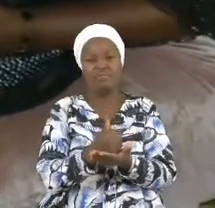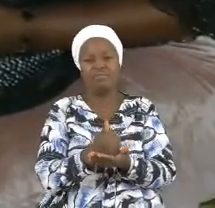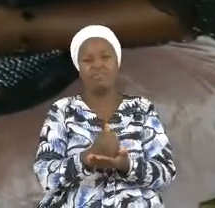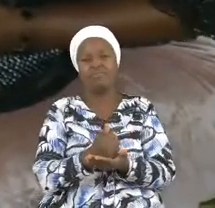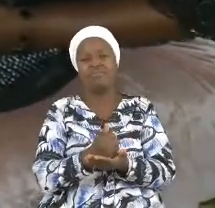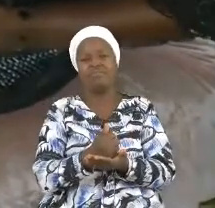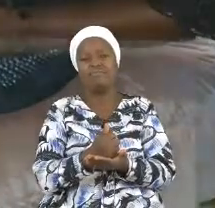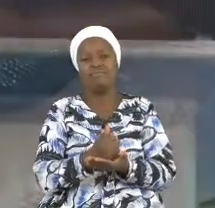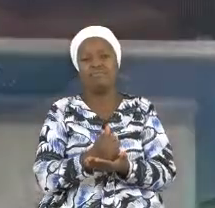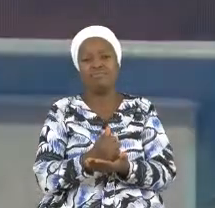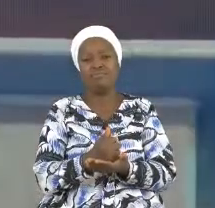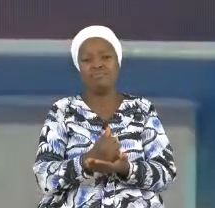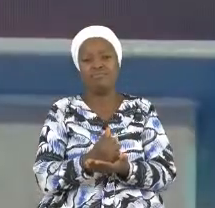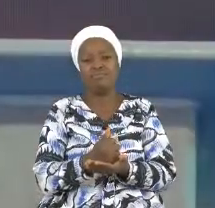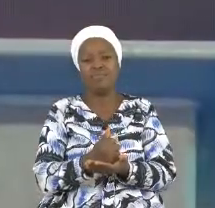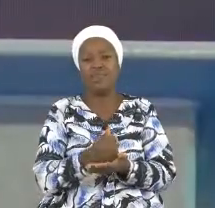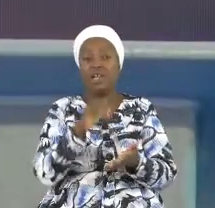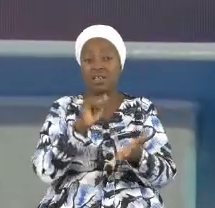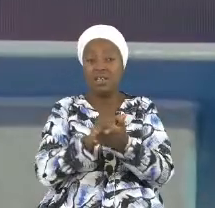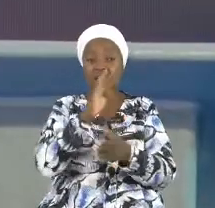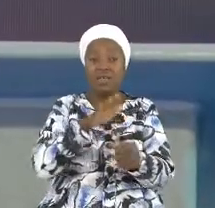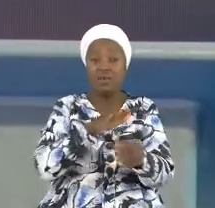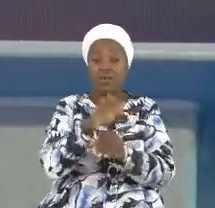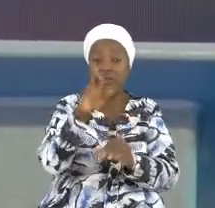That's fulfillment in your life.